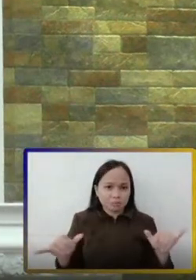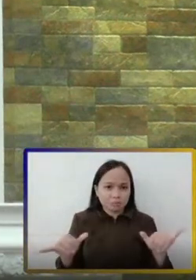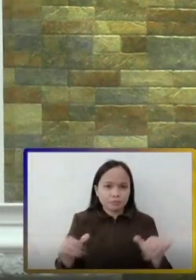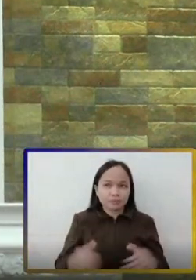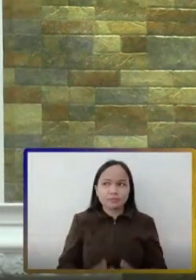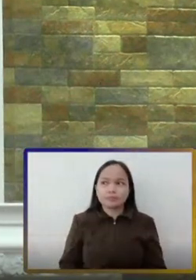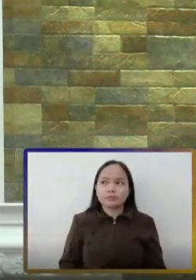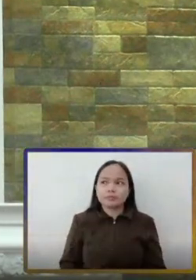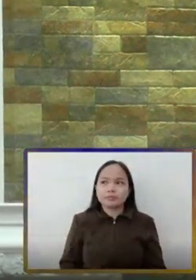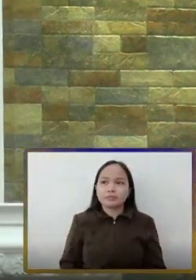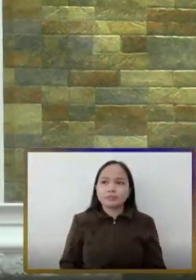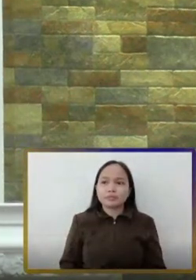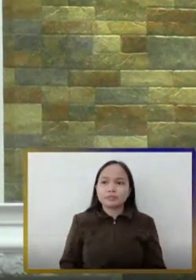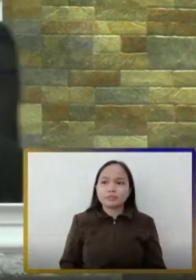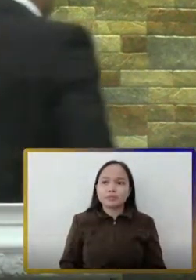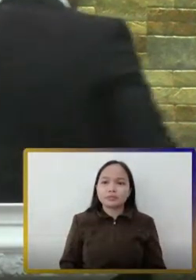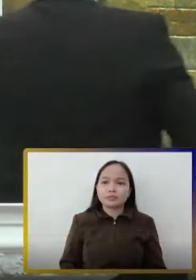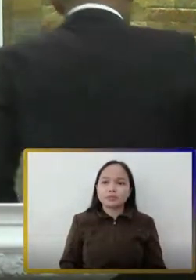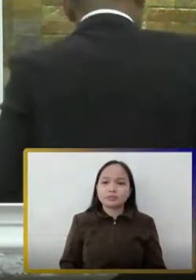All right.